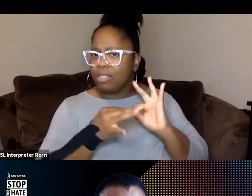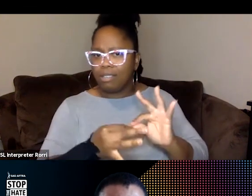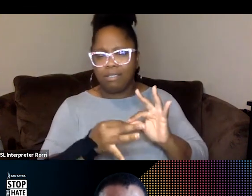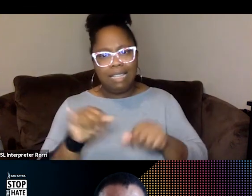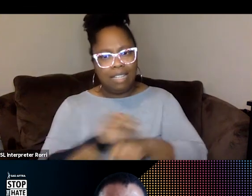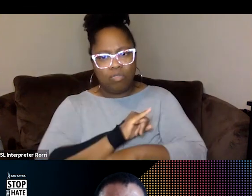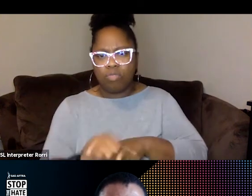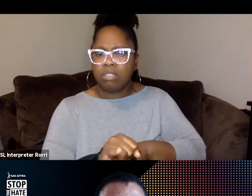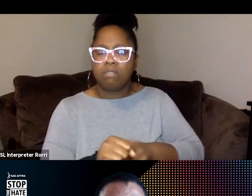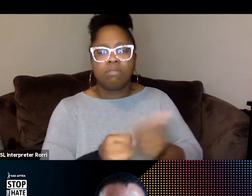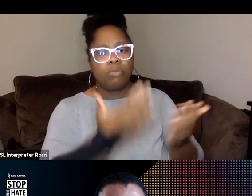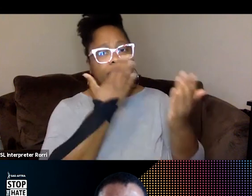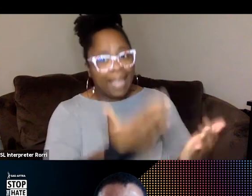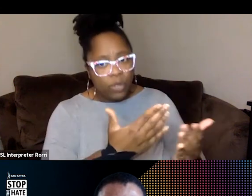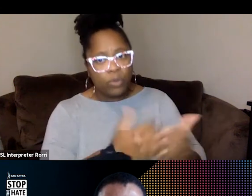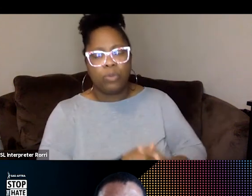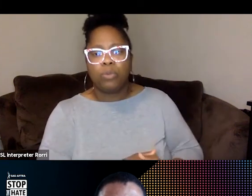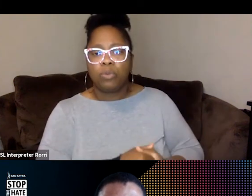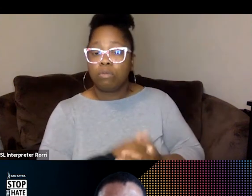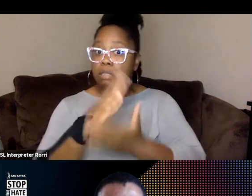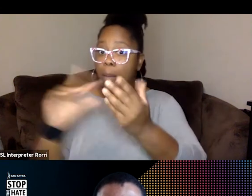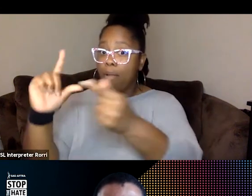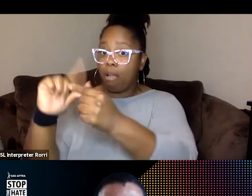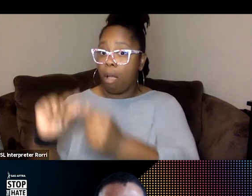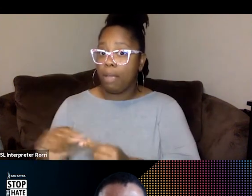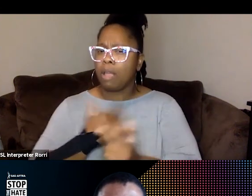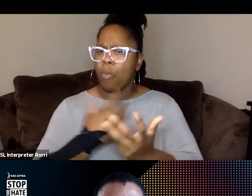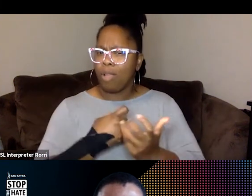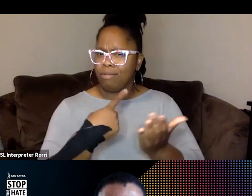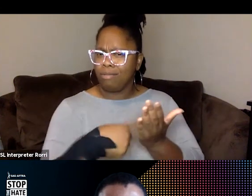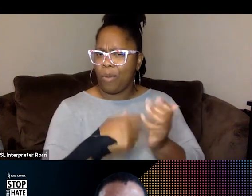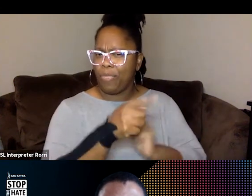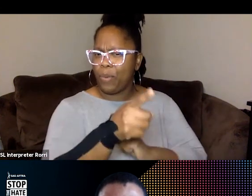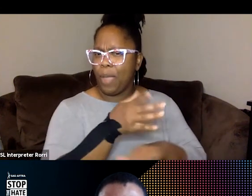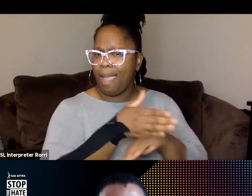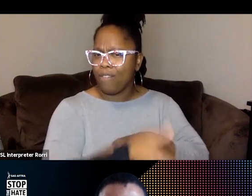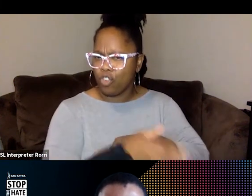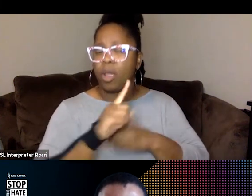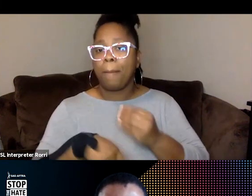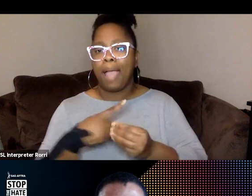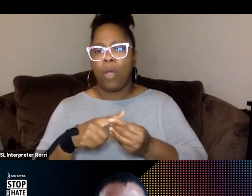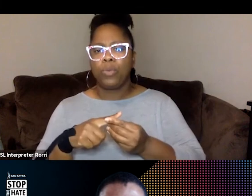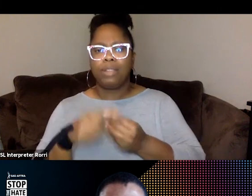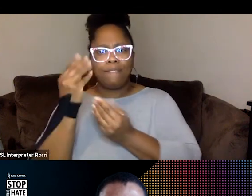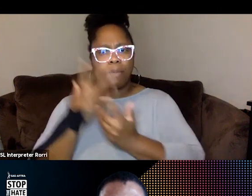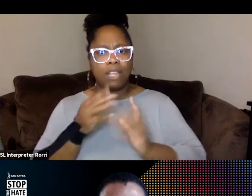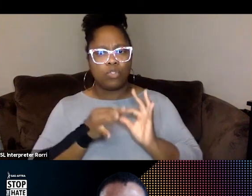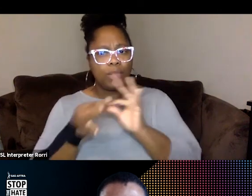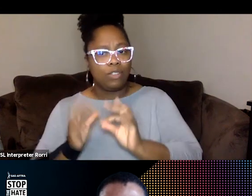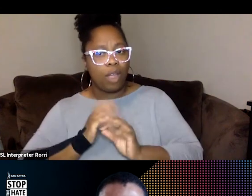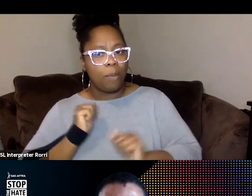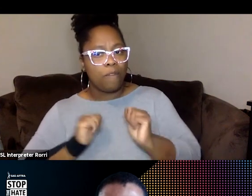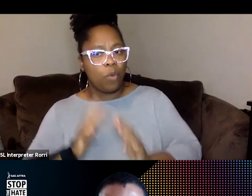So thank you. We have received some comments that I want to talk with you about afterwards about information that we can get related to our performers